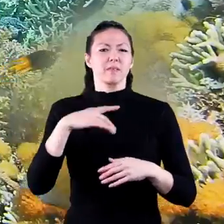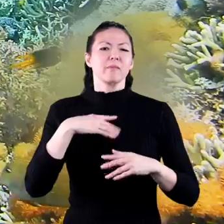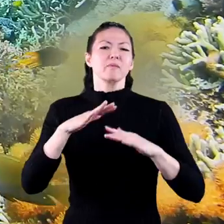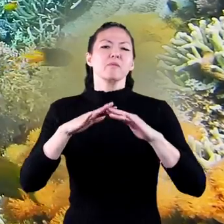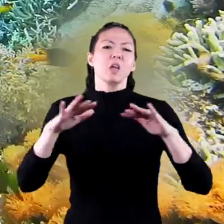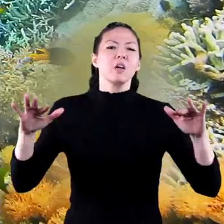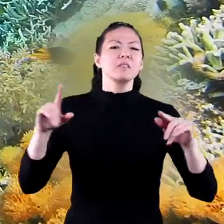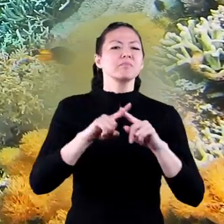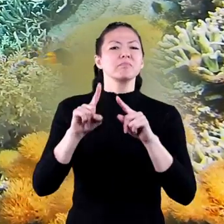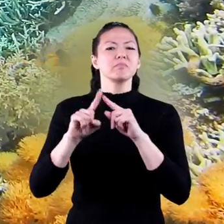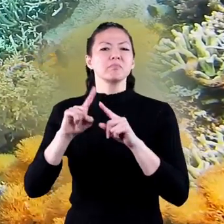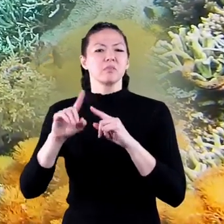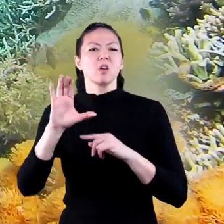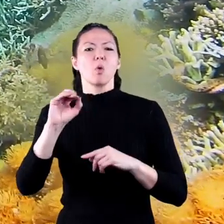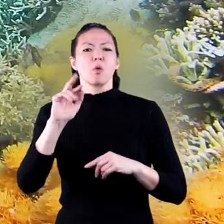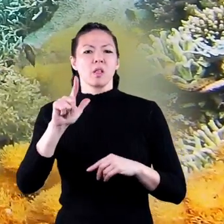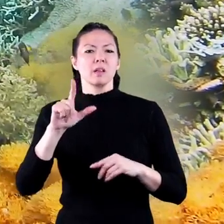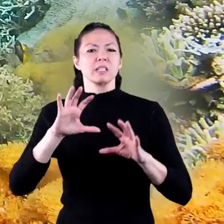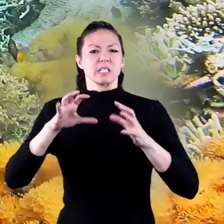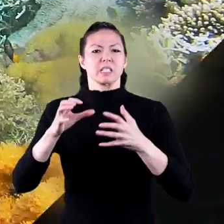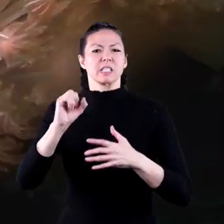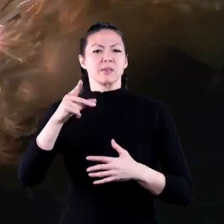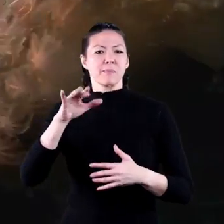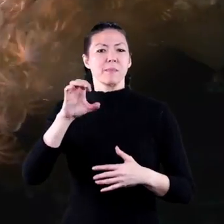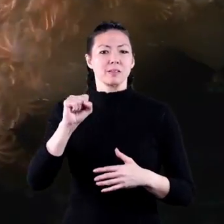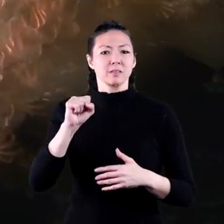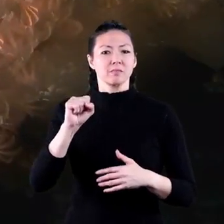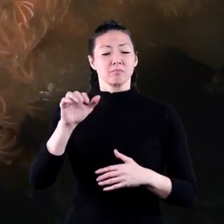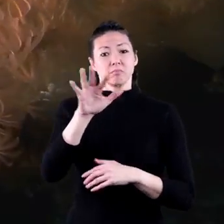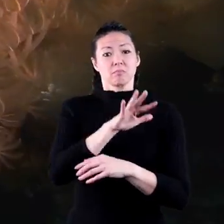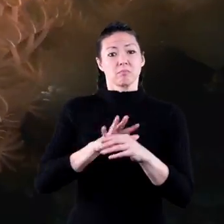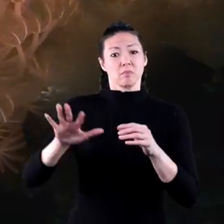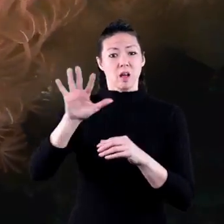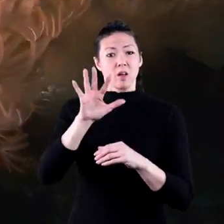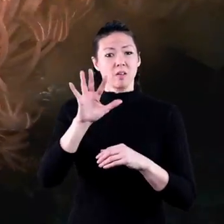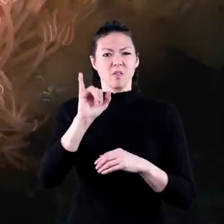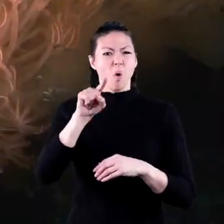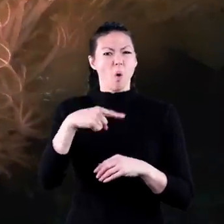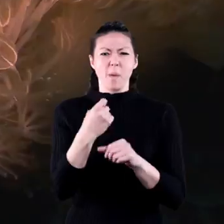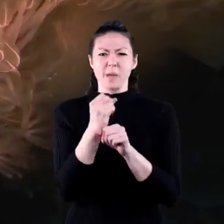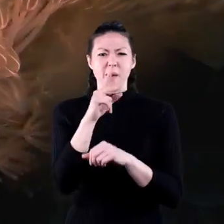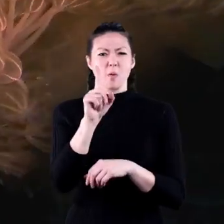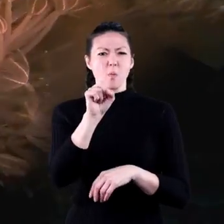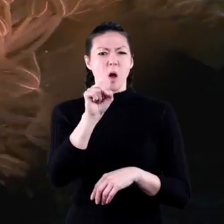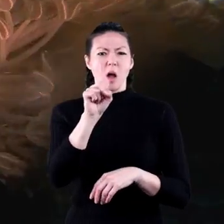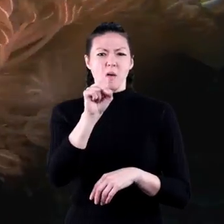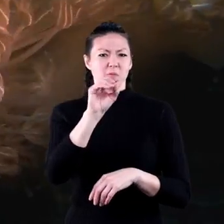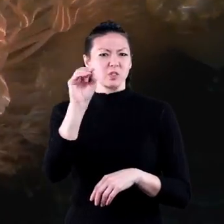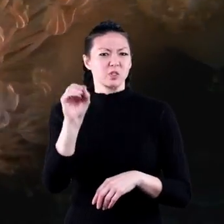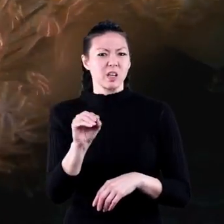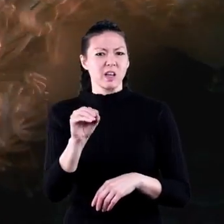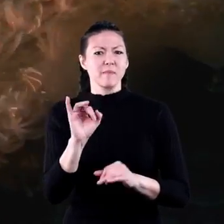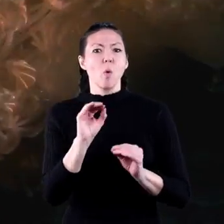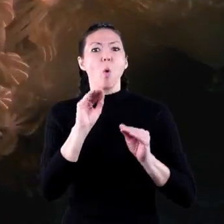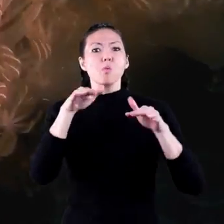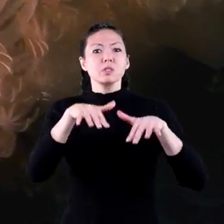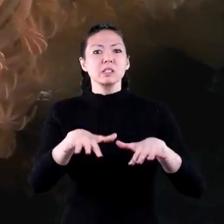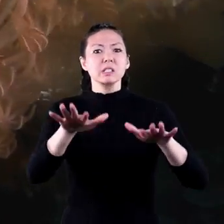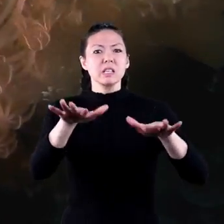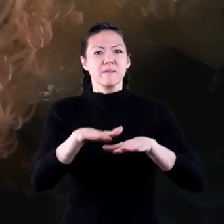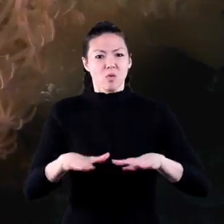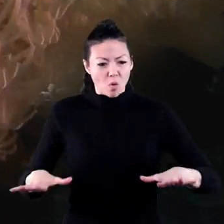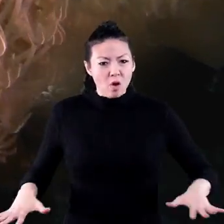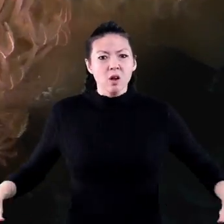with the variety of coral species. Even though coral reefs only make up about 1% of the ocean